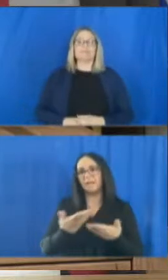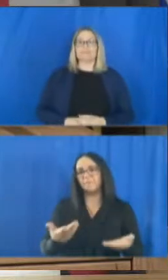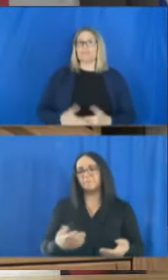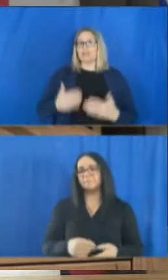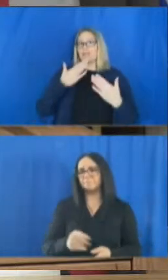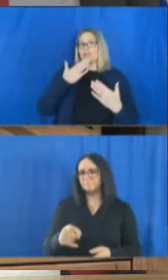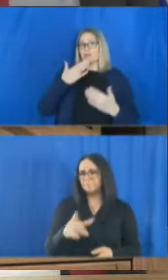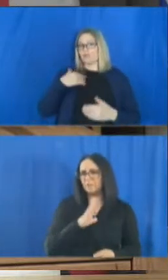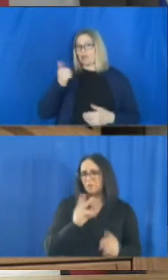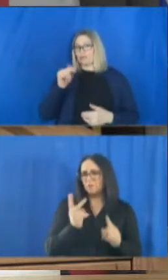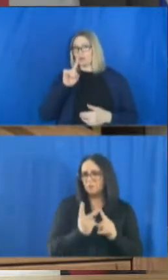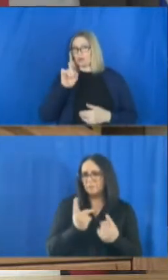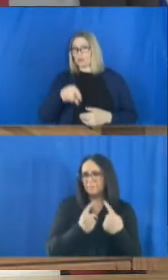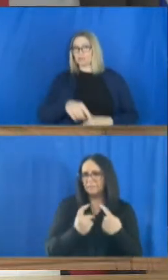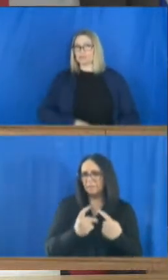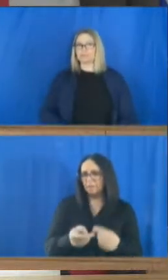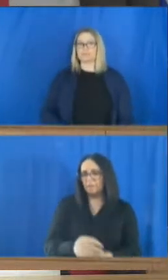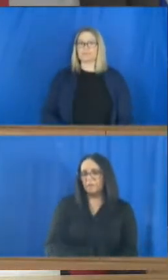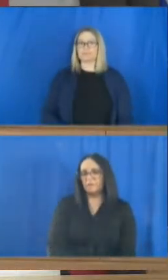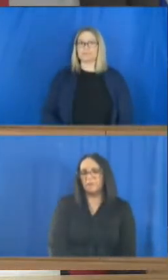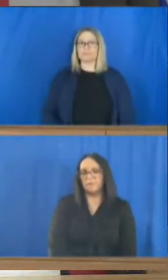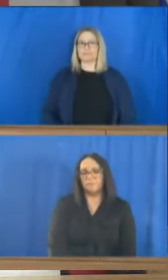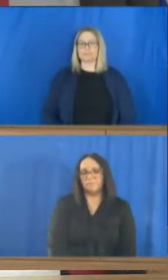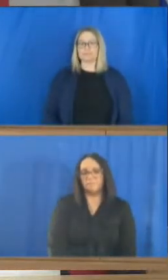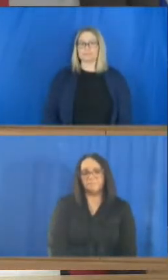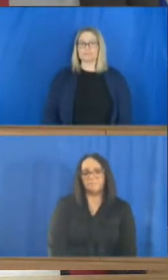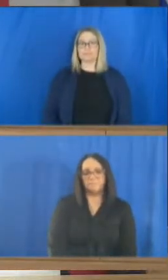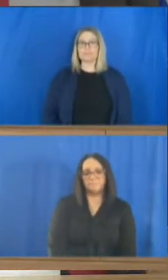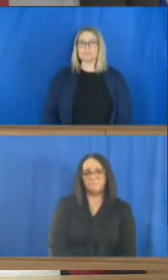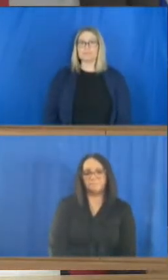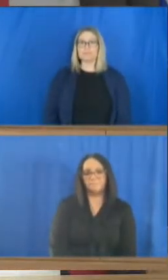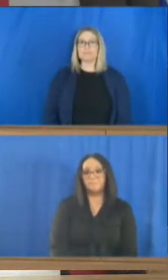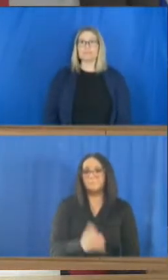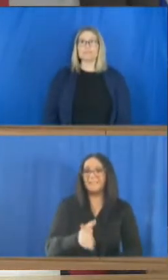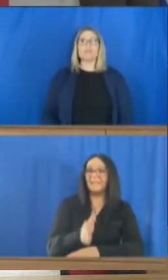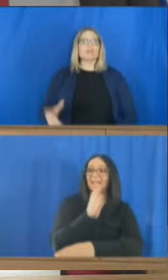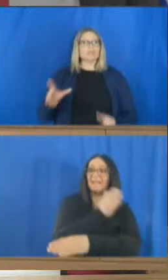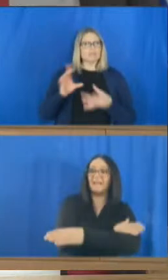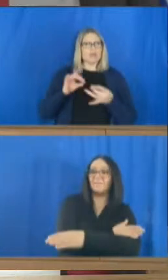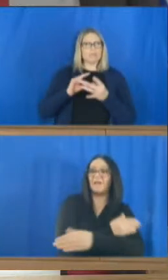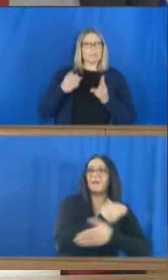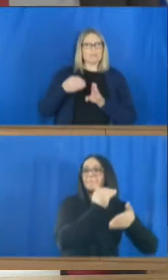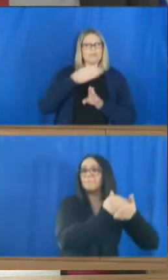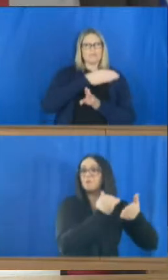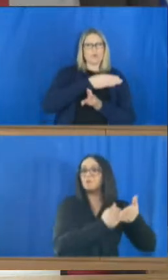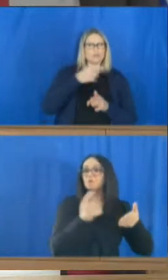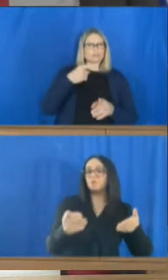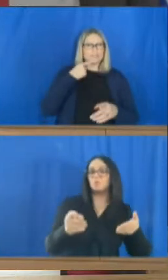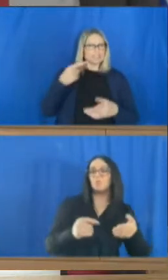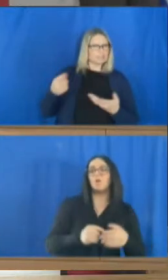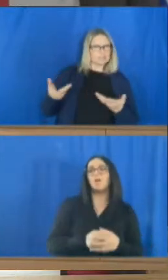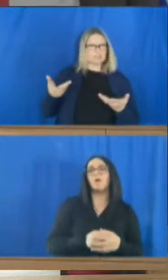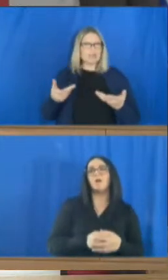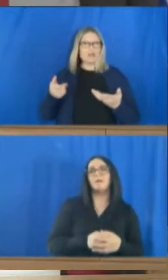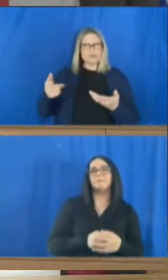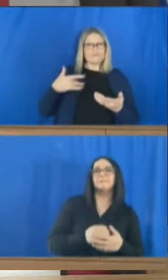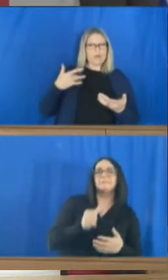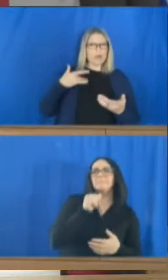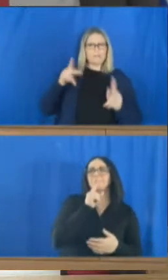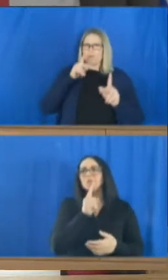were following the rules, and now you're saying you don't think people will follow the rules much longer. Didn't people show over the last 2 weeks that